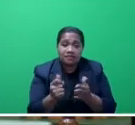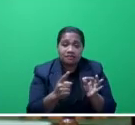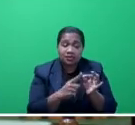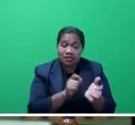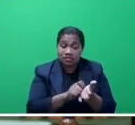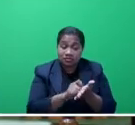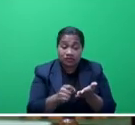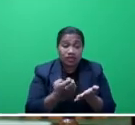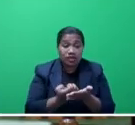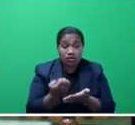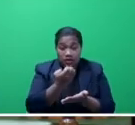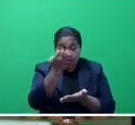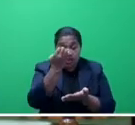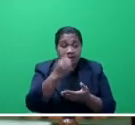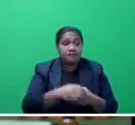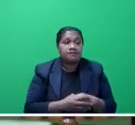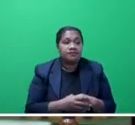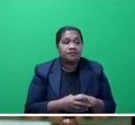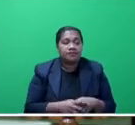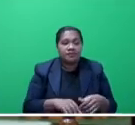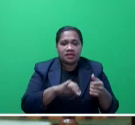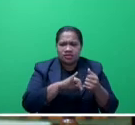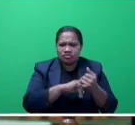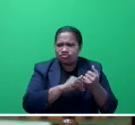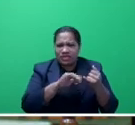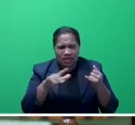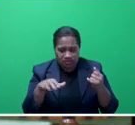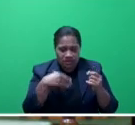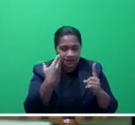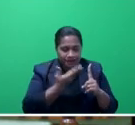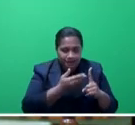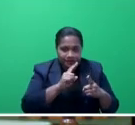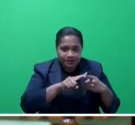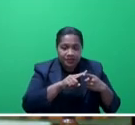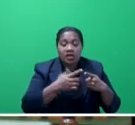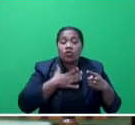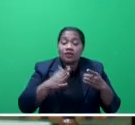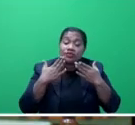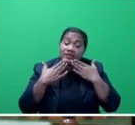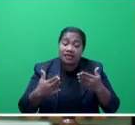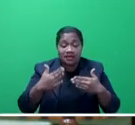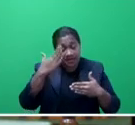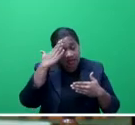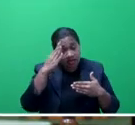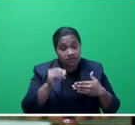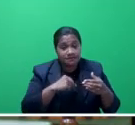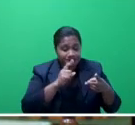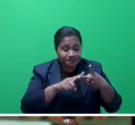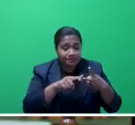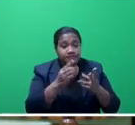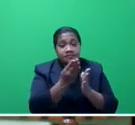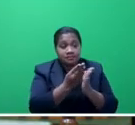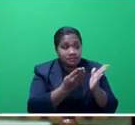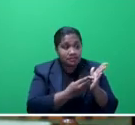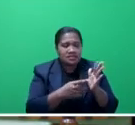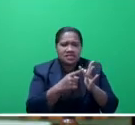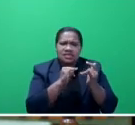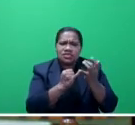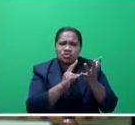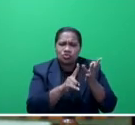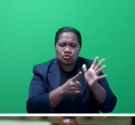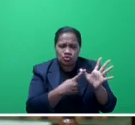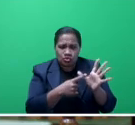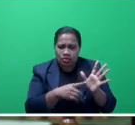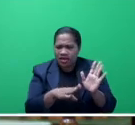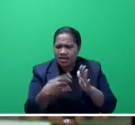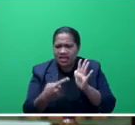Economy, Shiriganda. I'd like to thank the head of Budget, Iso Talemaimbao, the